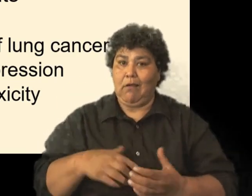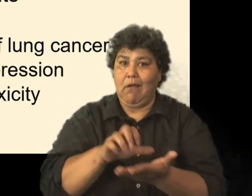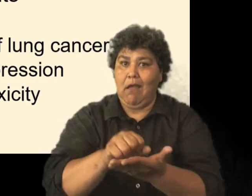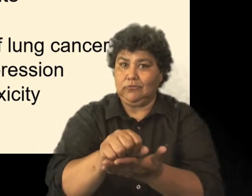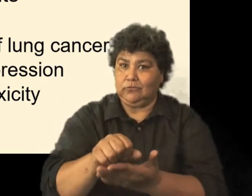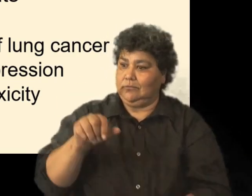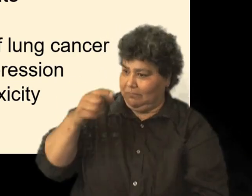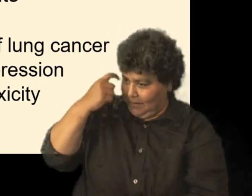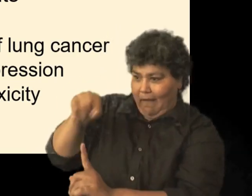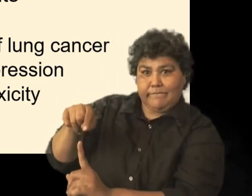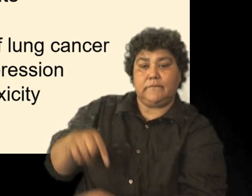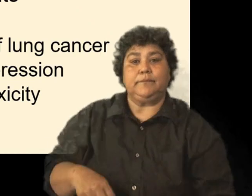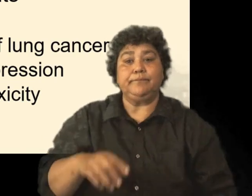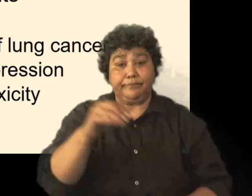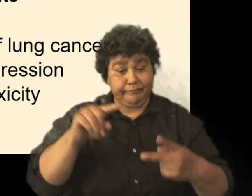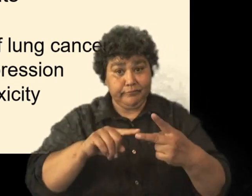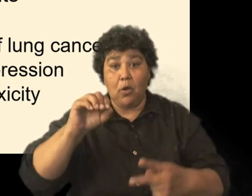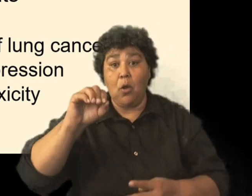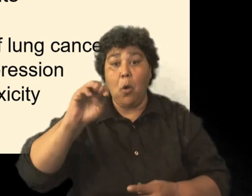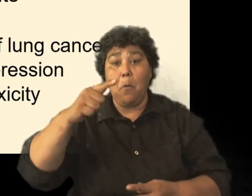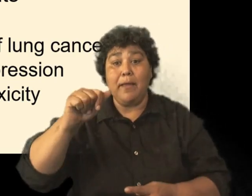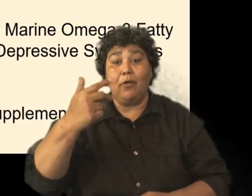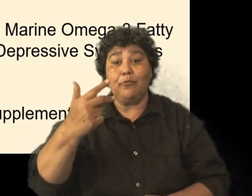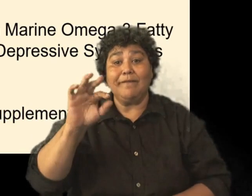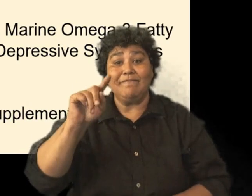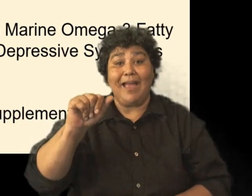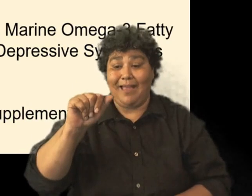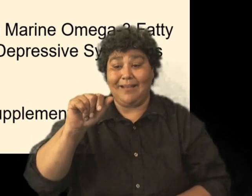herbal extracts cause kidney toxicity.